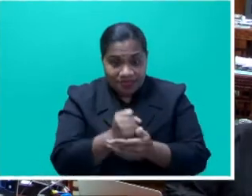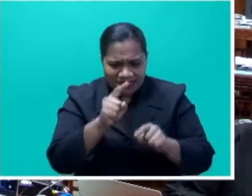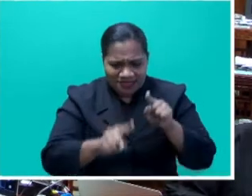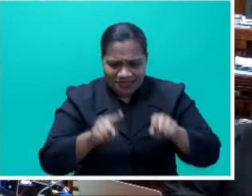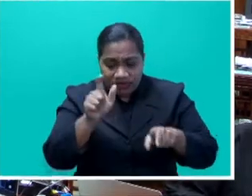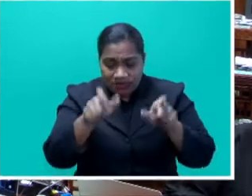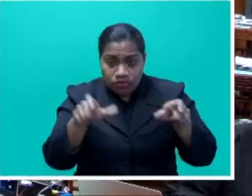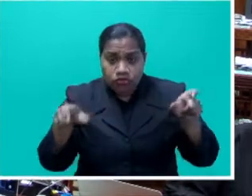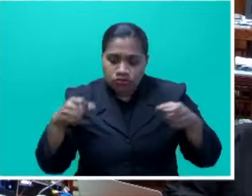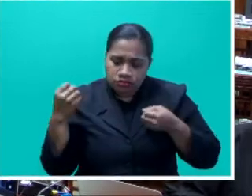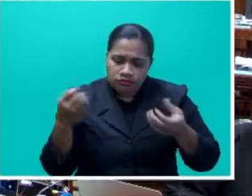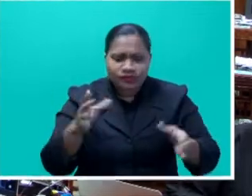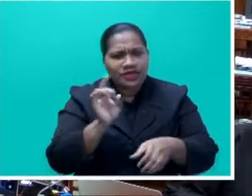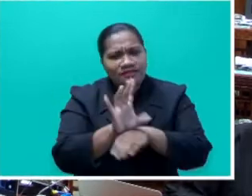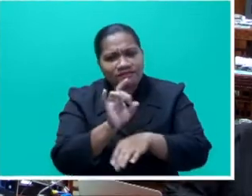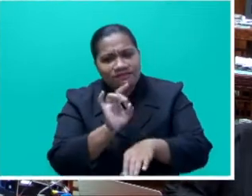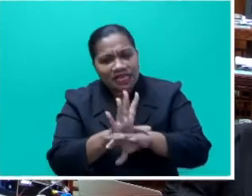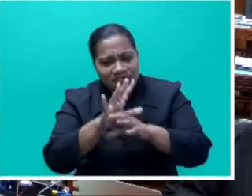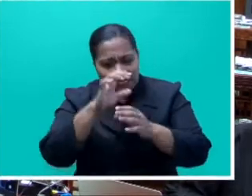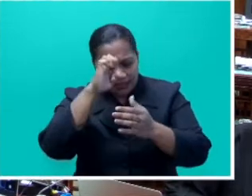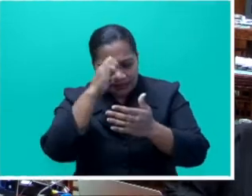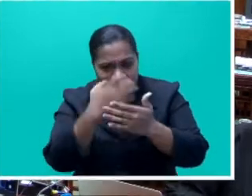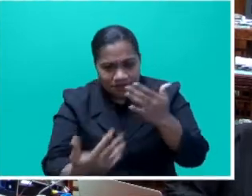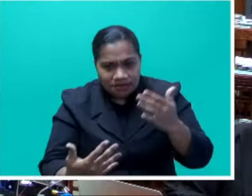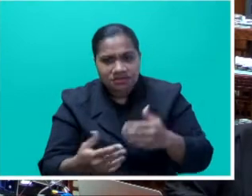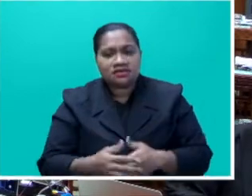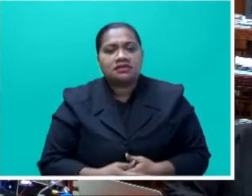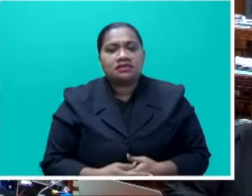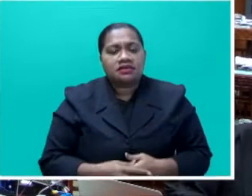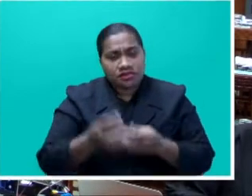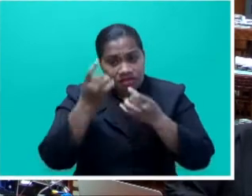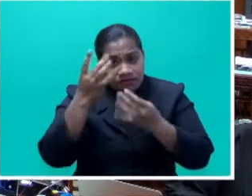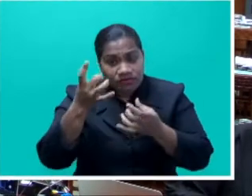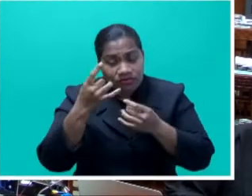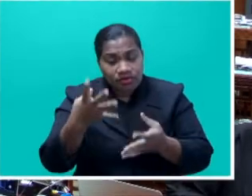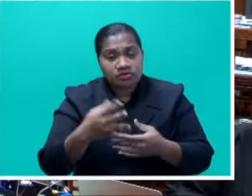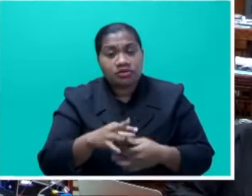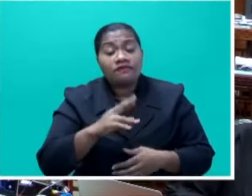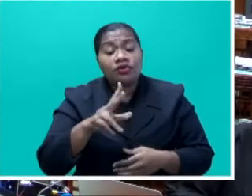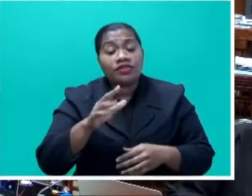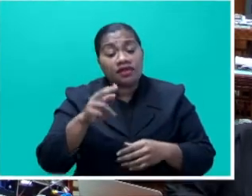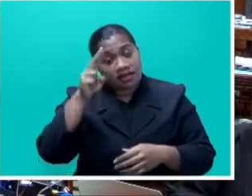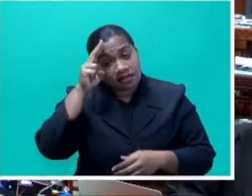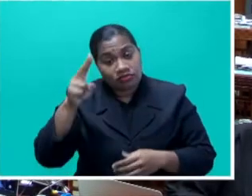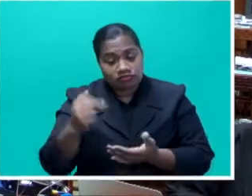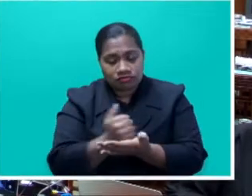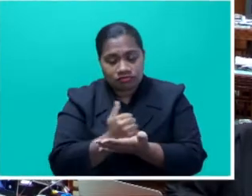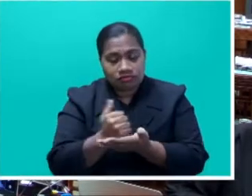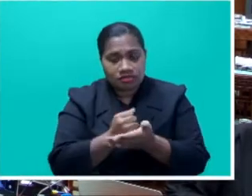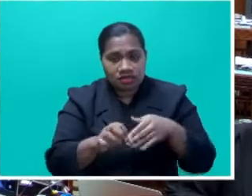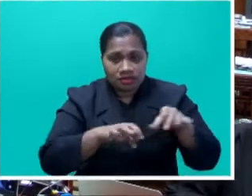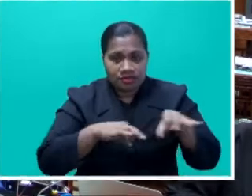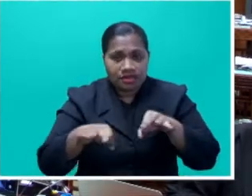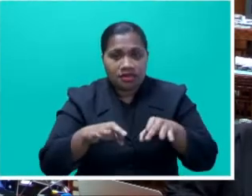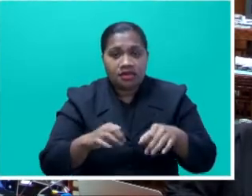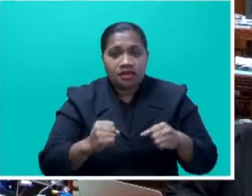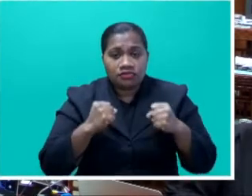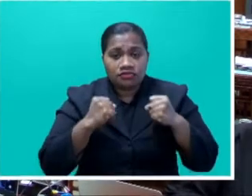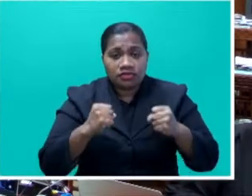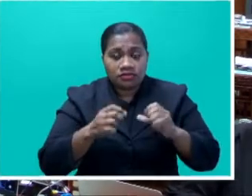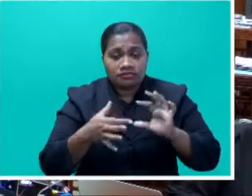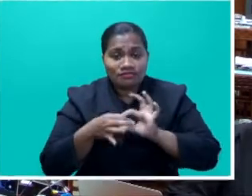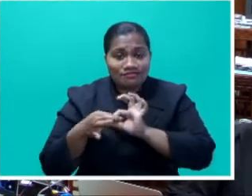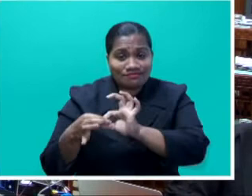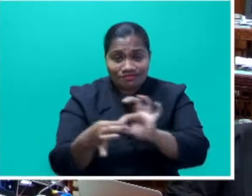advice, expertise, information to shape the approach of the National Action Plan, and to strengthen relationships with